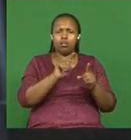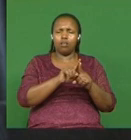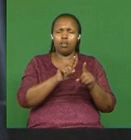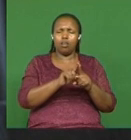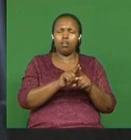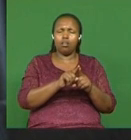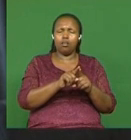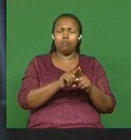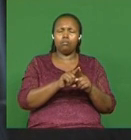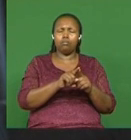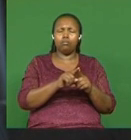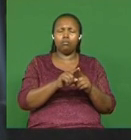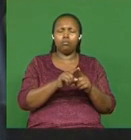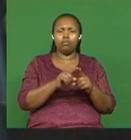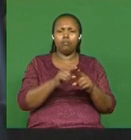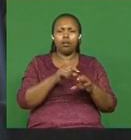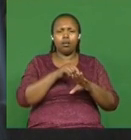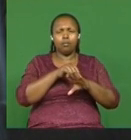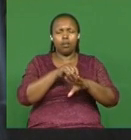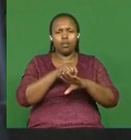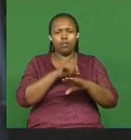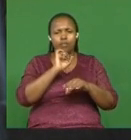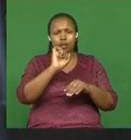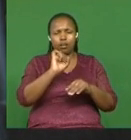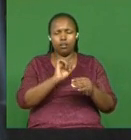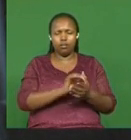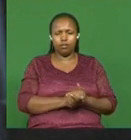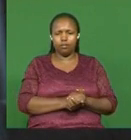ngemuva netihlobo takhe